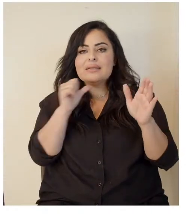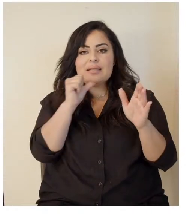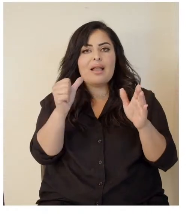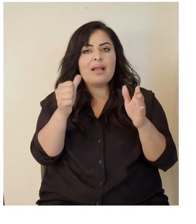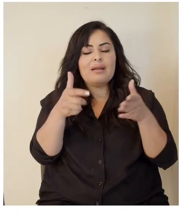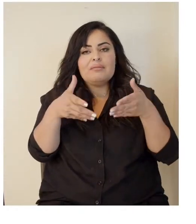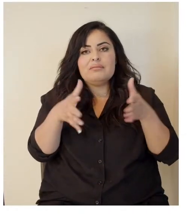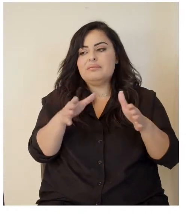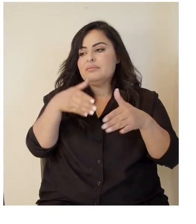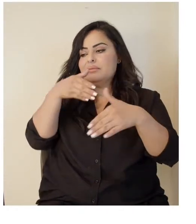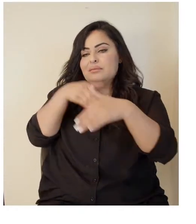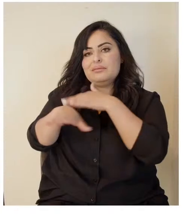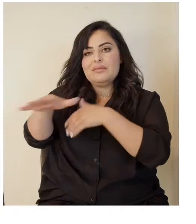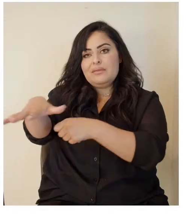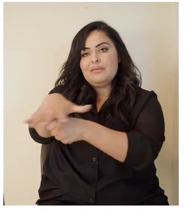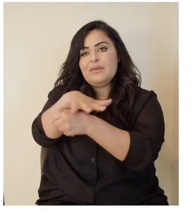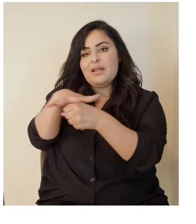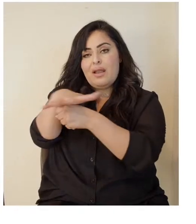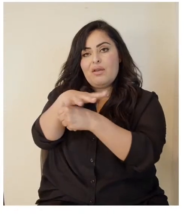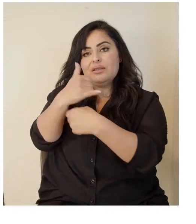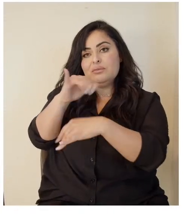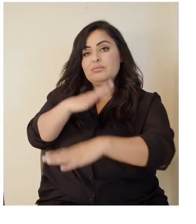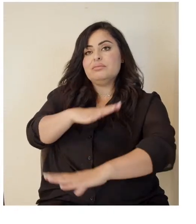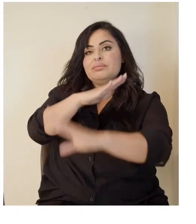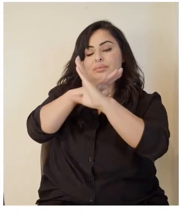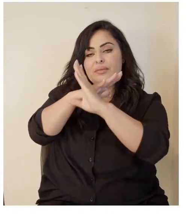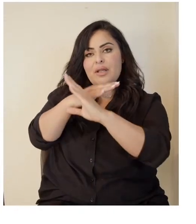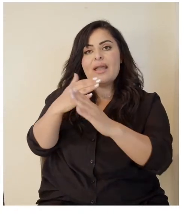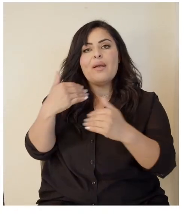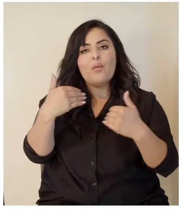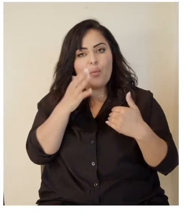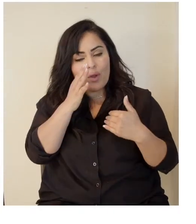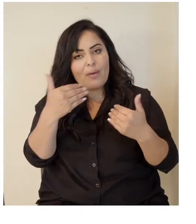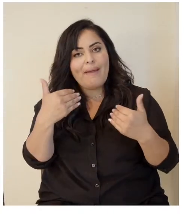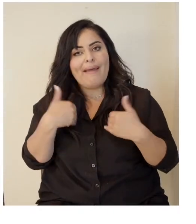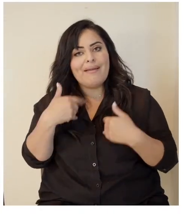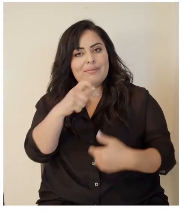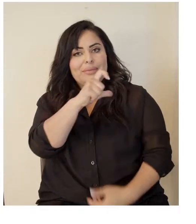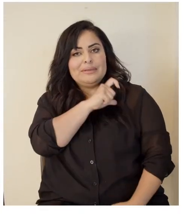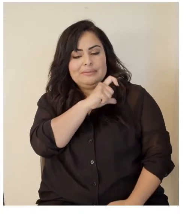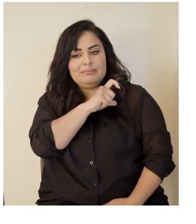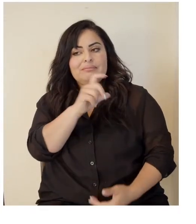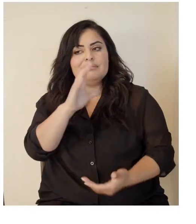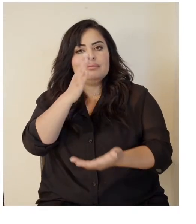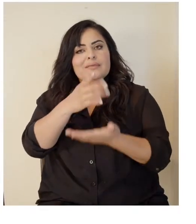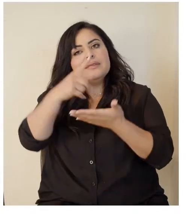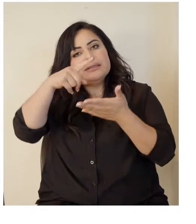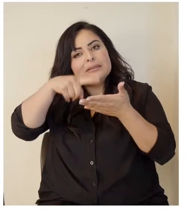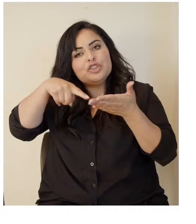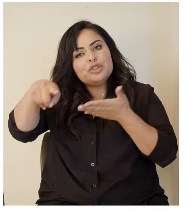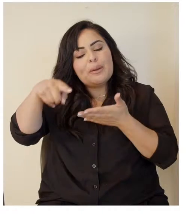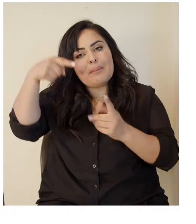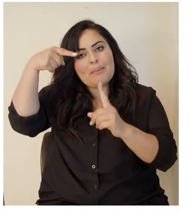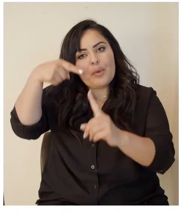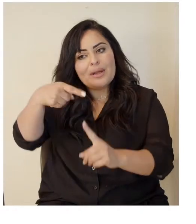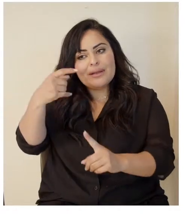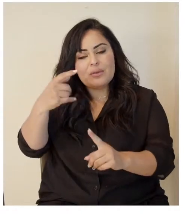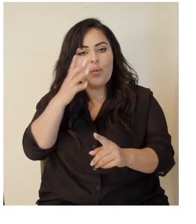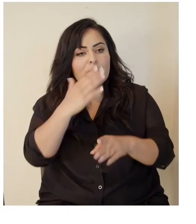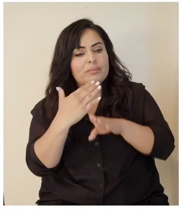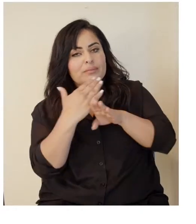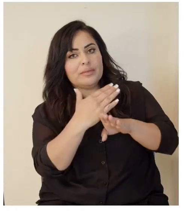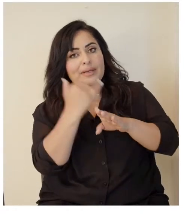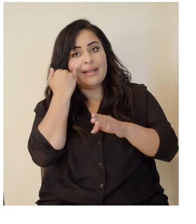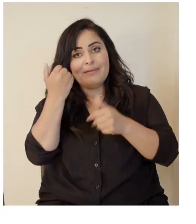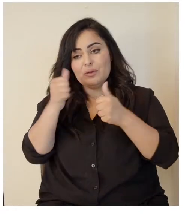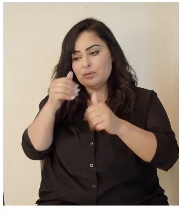that evacuation area. We do have checkpoints, and people will be turned away if they try to enter the area. They are still worried